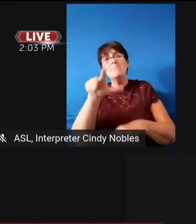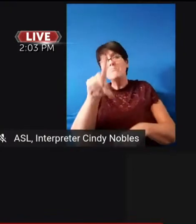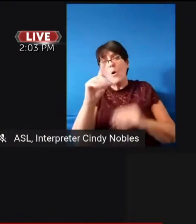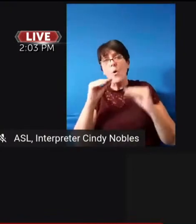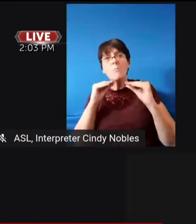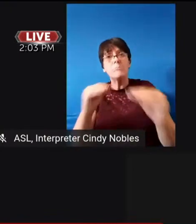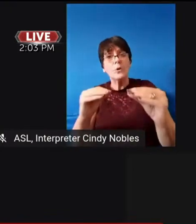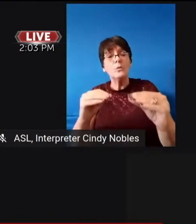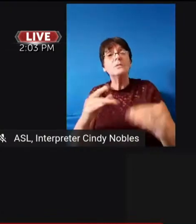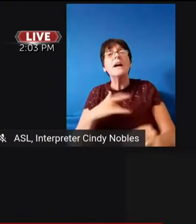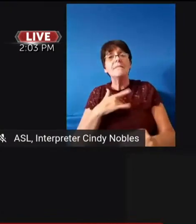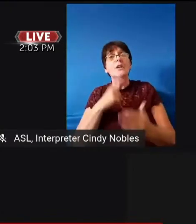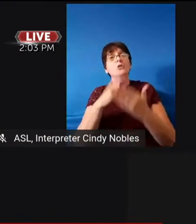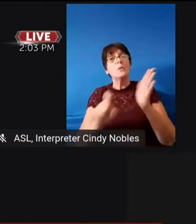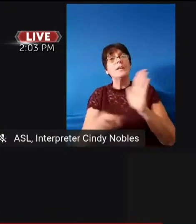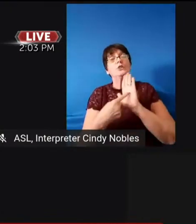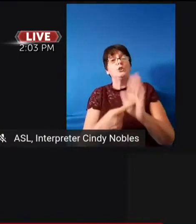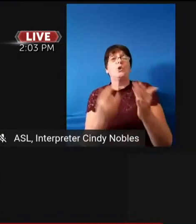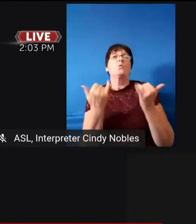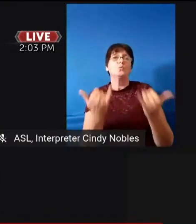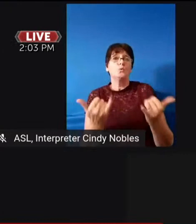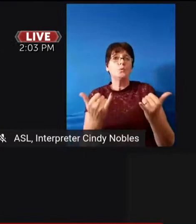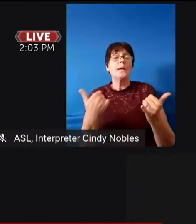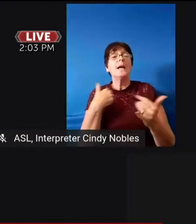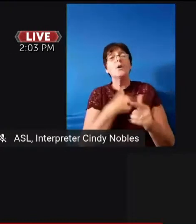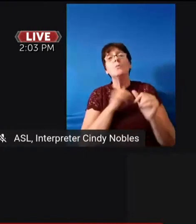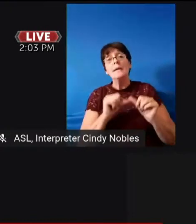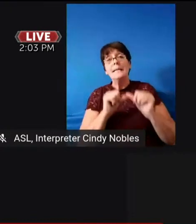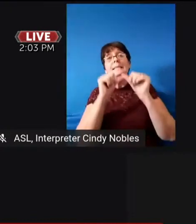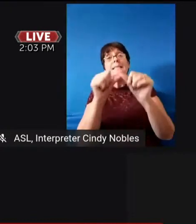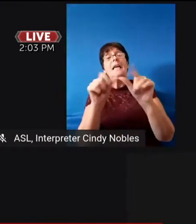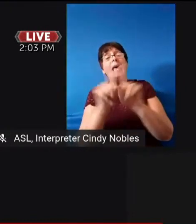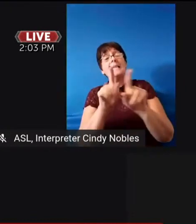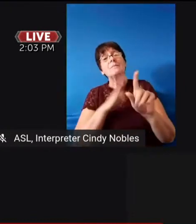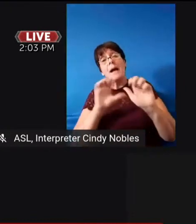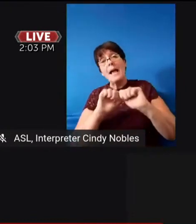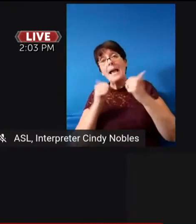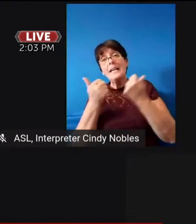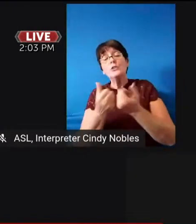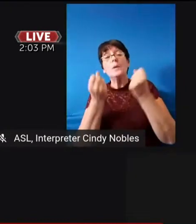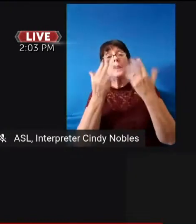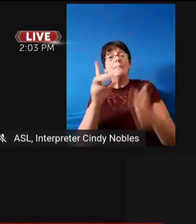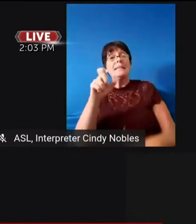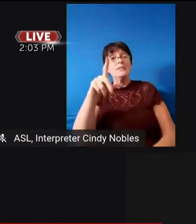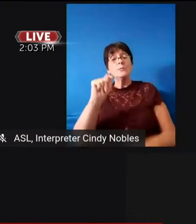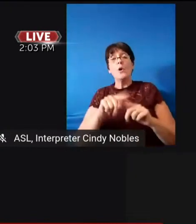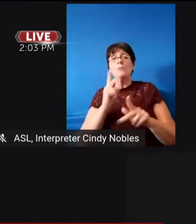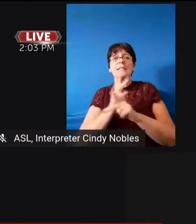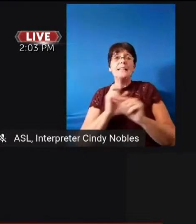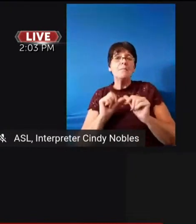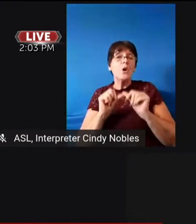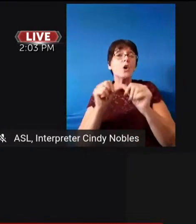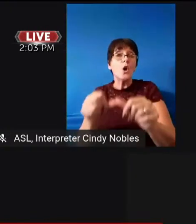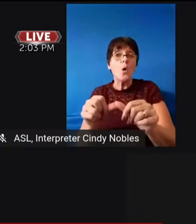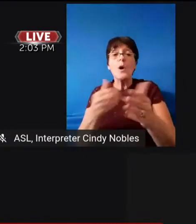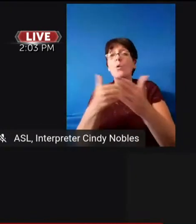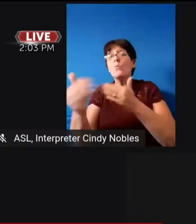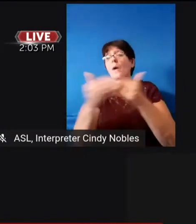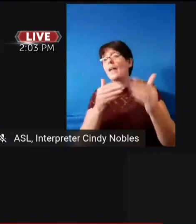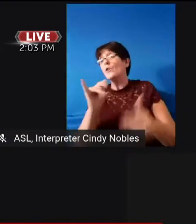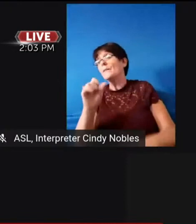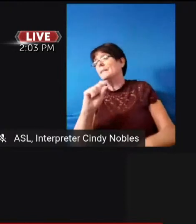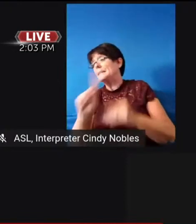think, is what is reflected today. We continue as my agency and the many departments to push forward, whether it's about